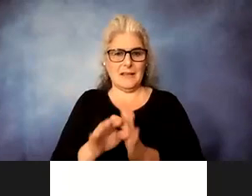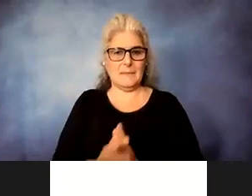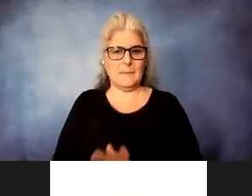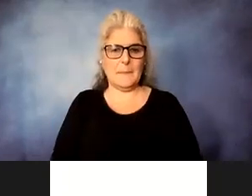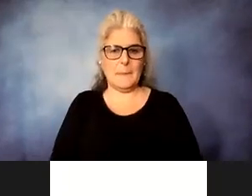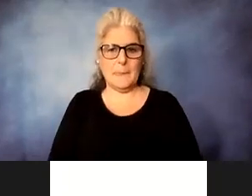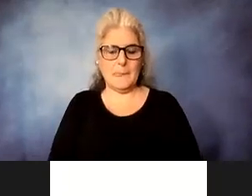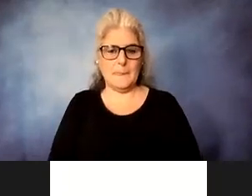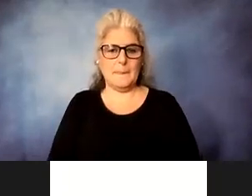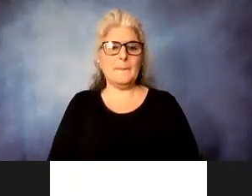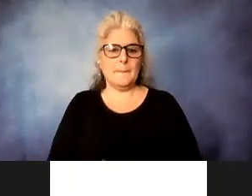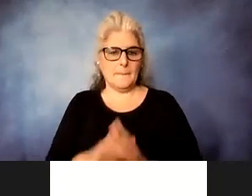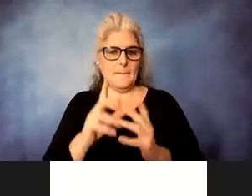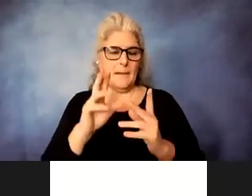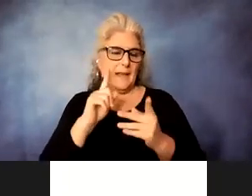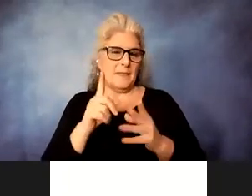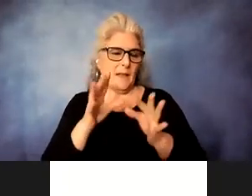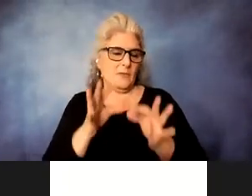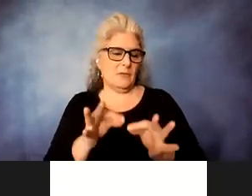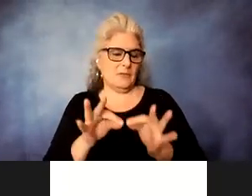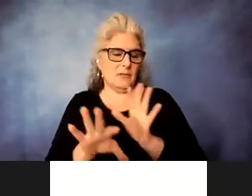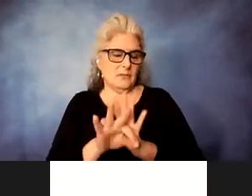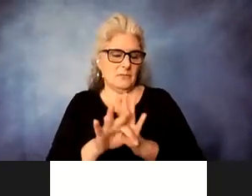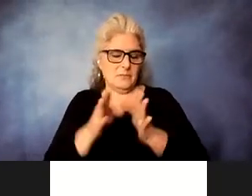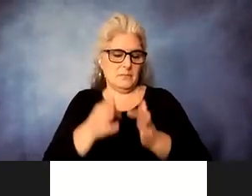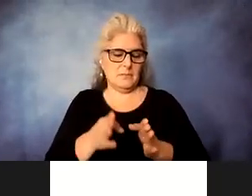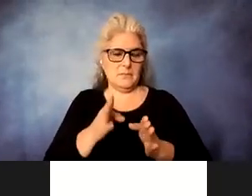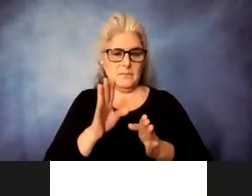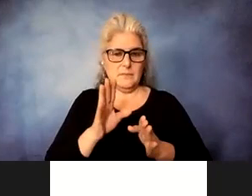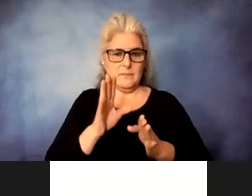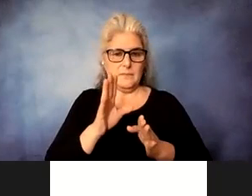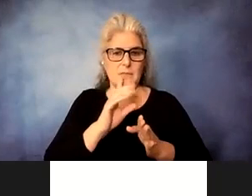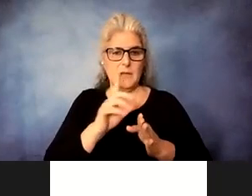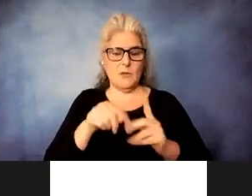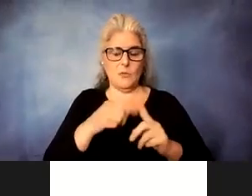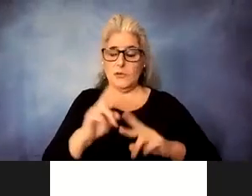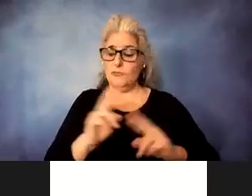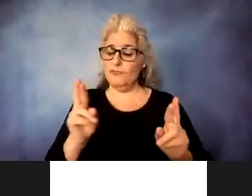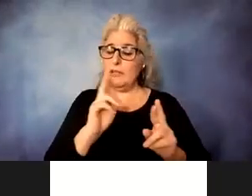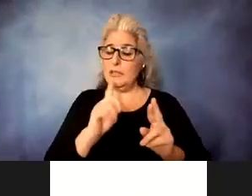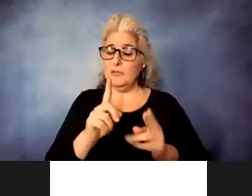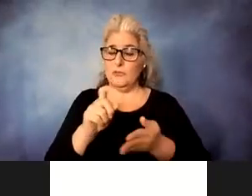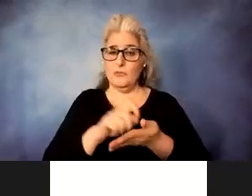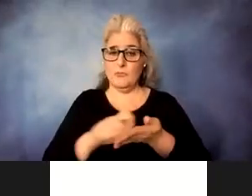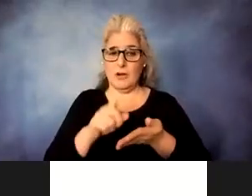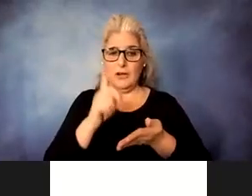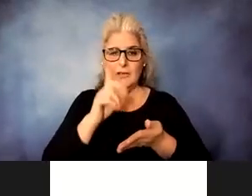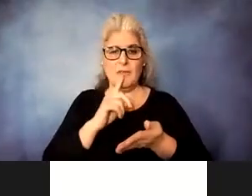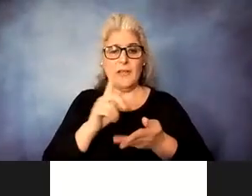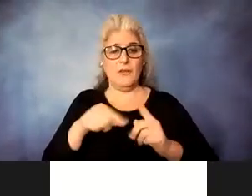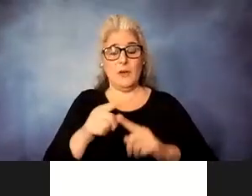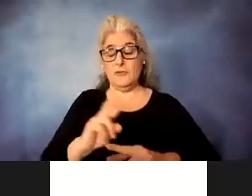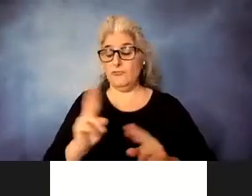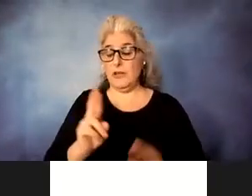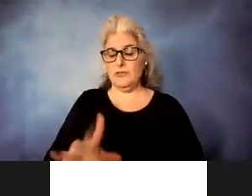For an election official who exit without marking your ballot, press the diamond-shaped screen button 4 times in a row. Press the